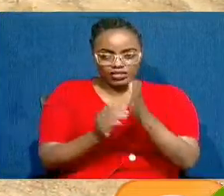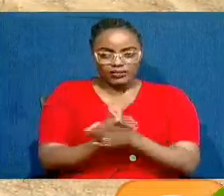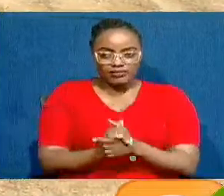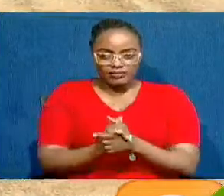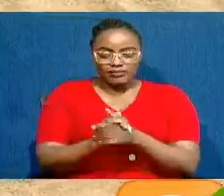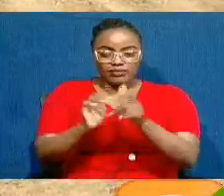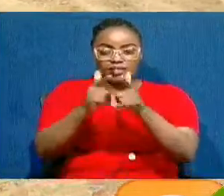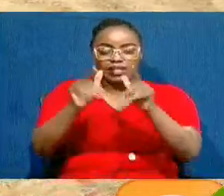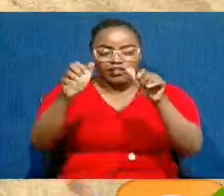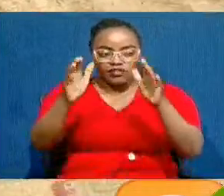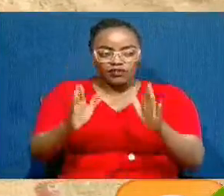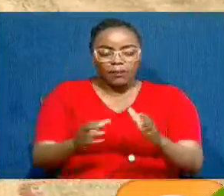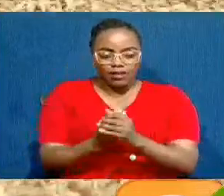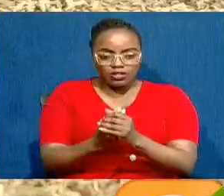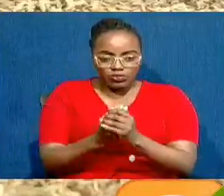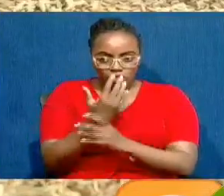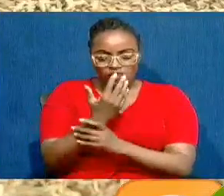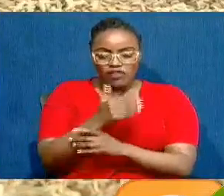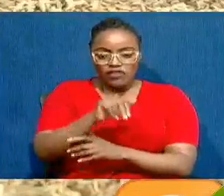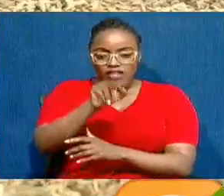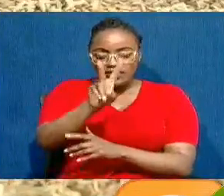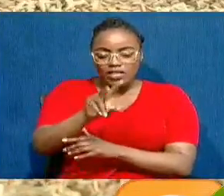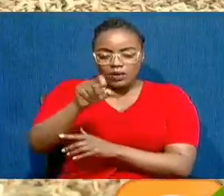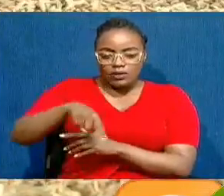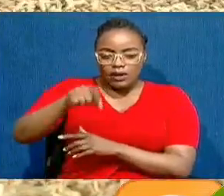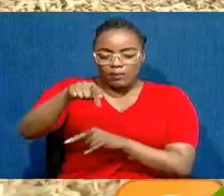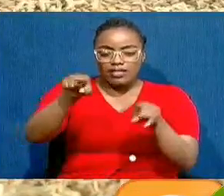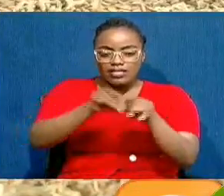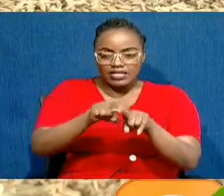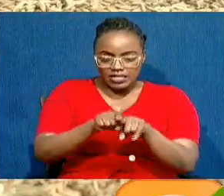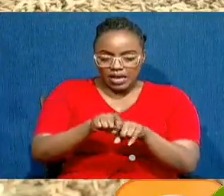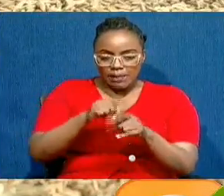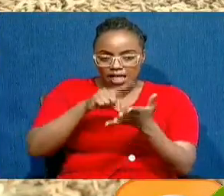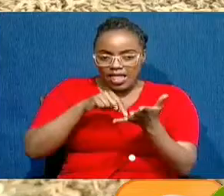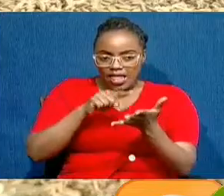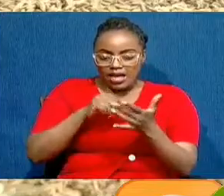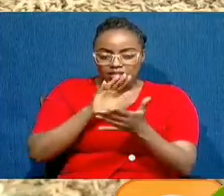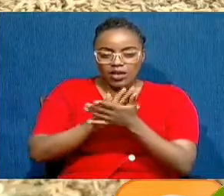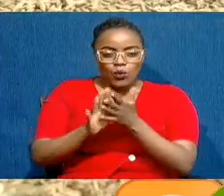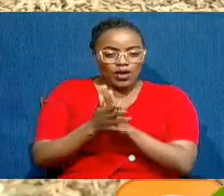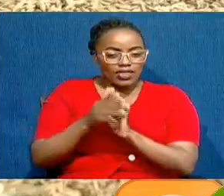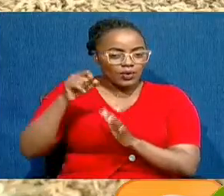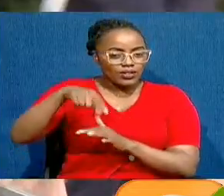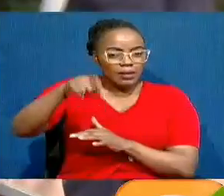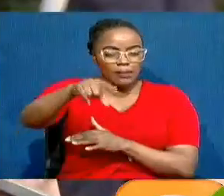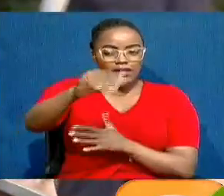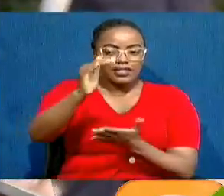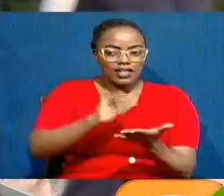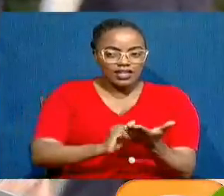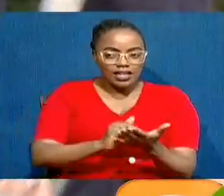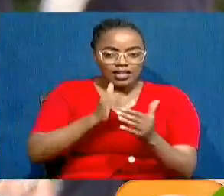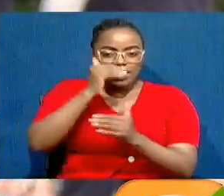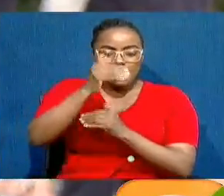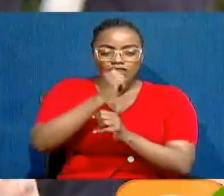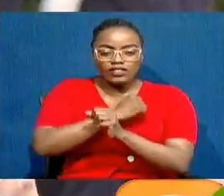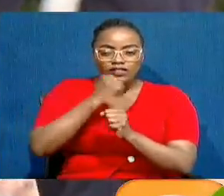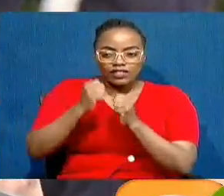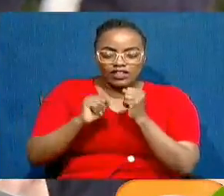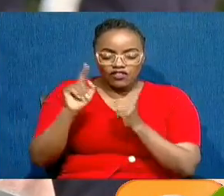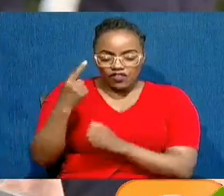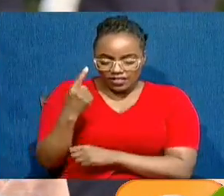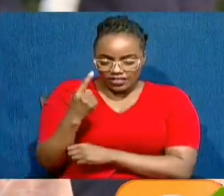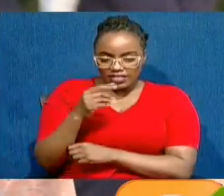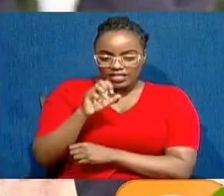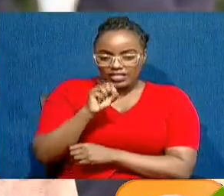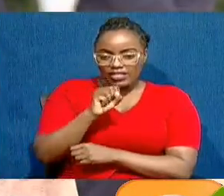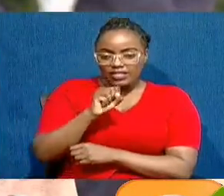It allows farmers to grow a second crop from the same rice plant without replanting. After harvesting the first crop of